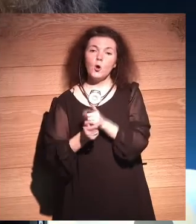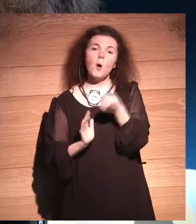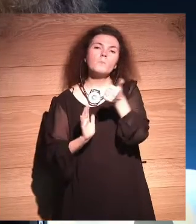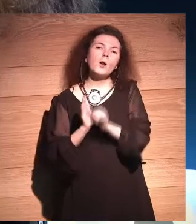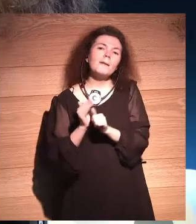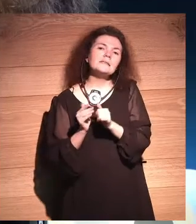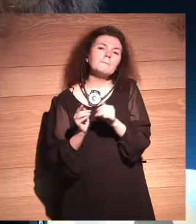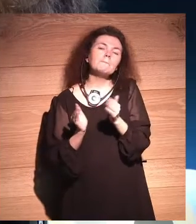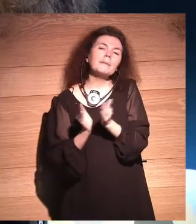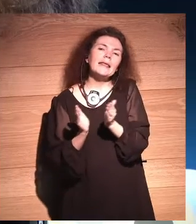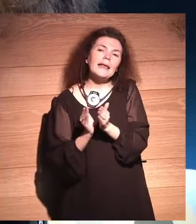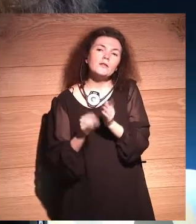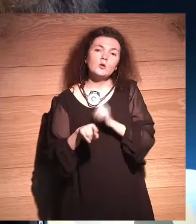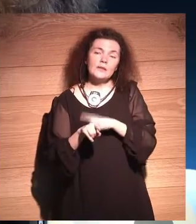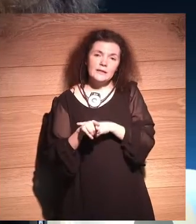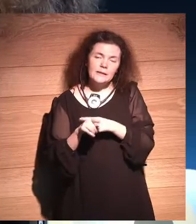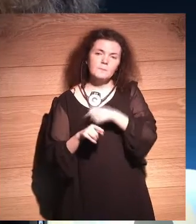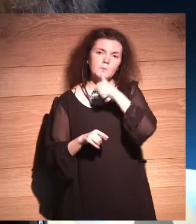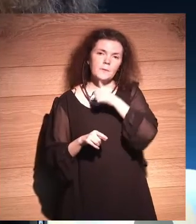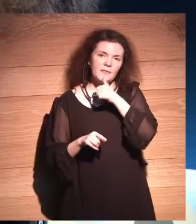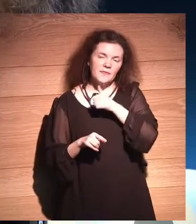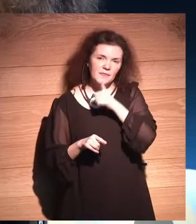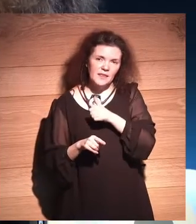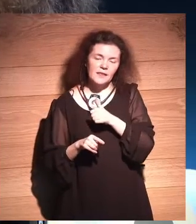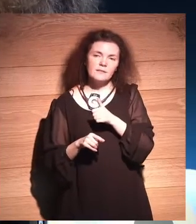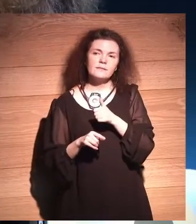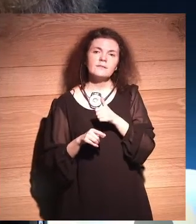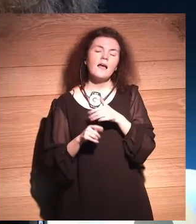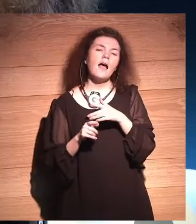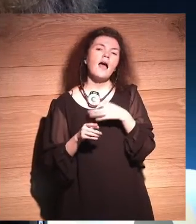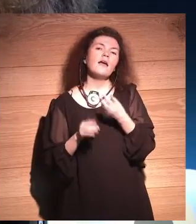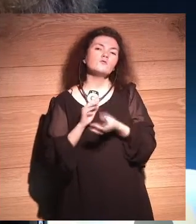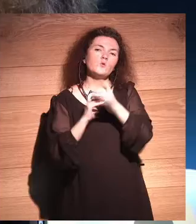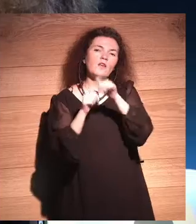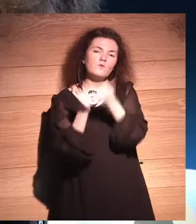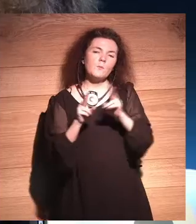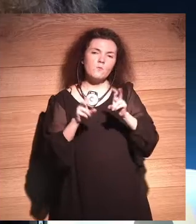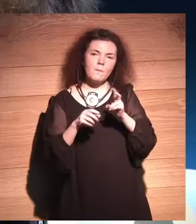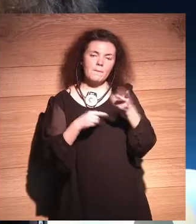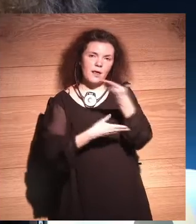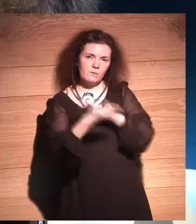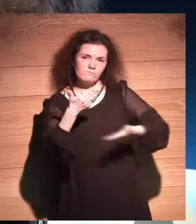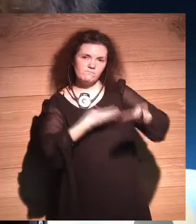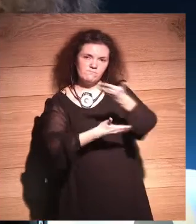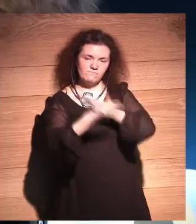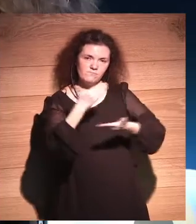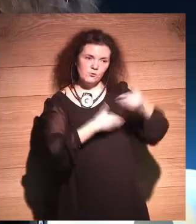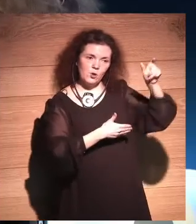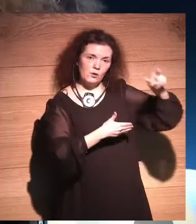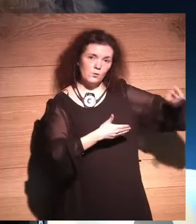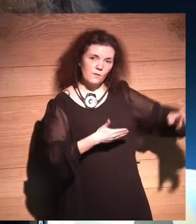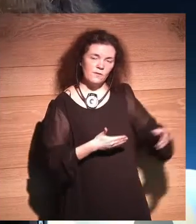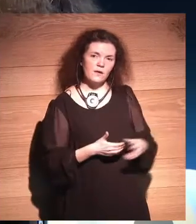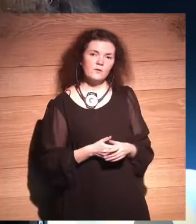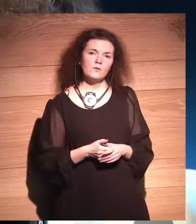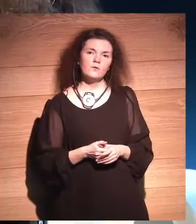public administration is working. Are they small programs that with time and patience are going to find